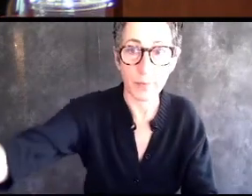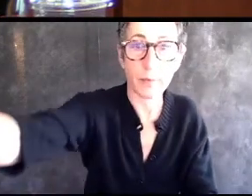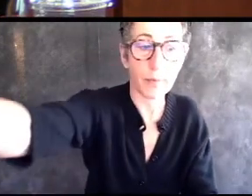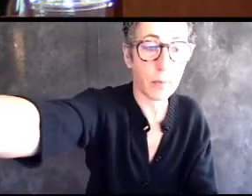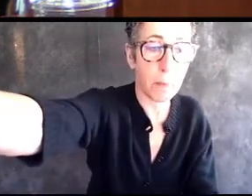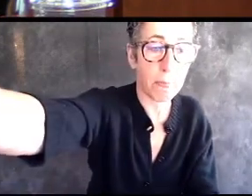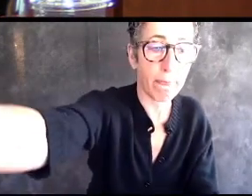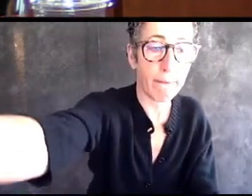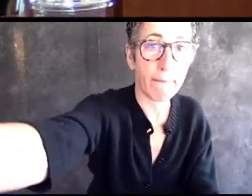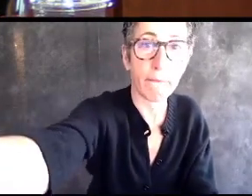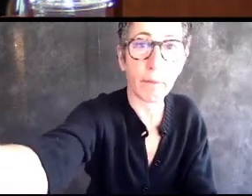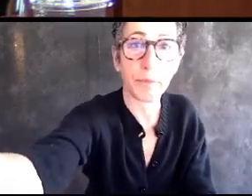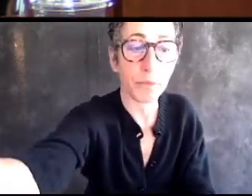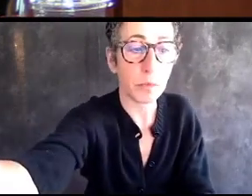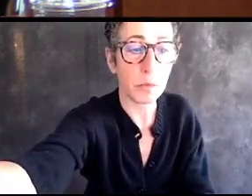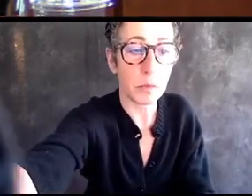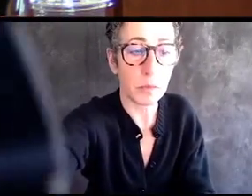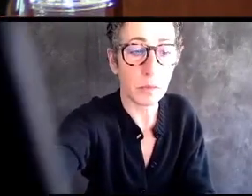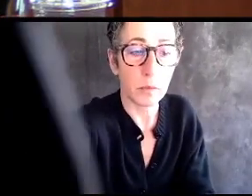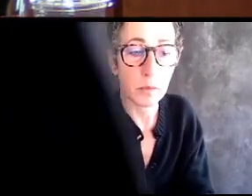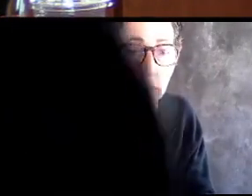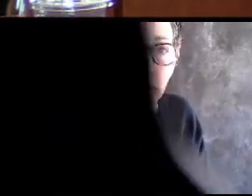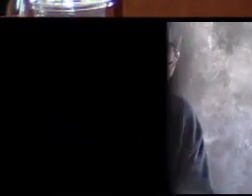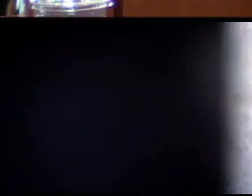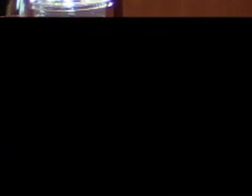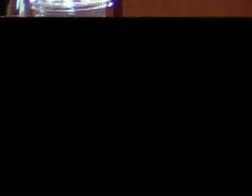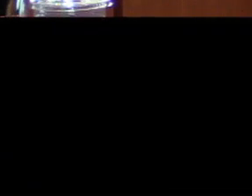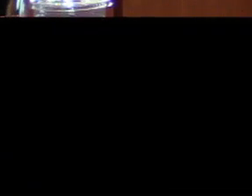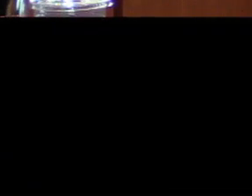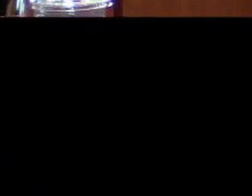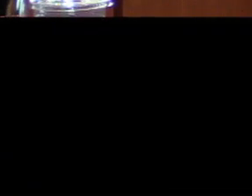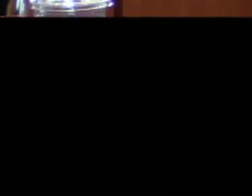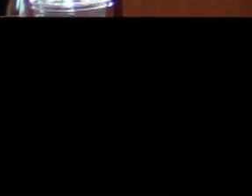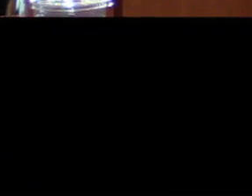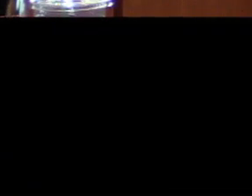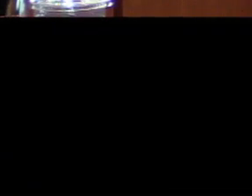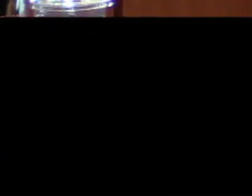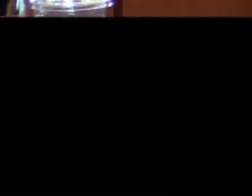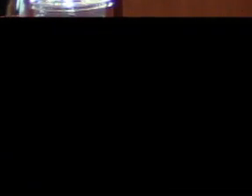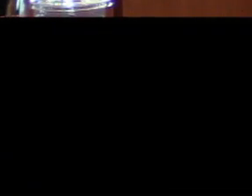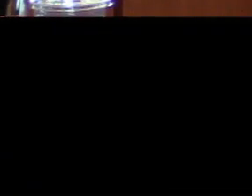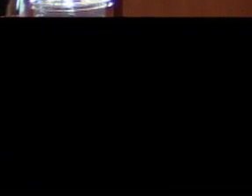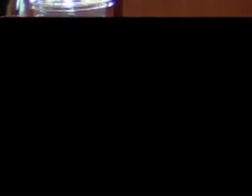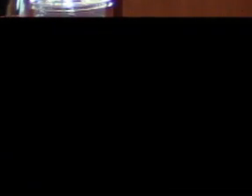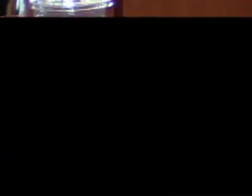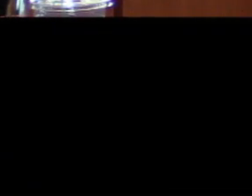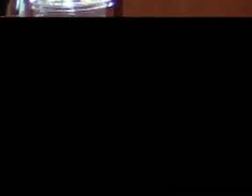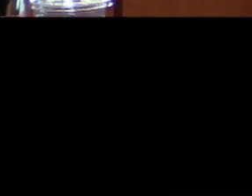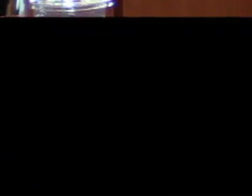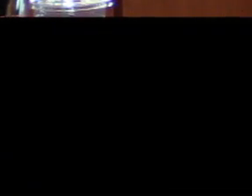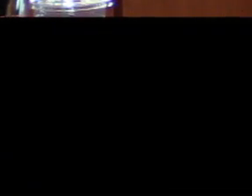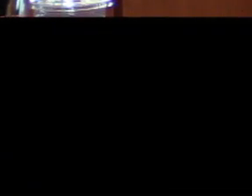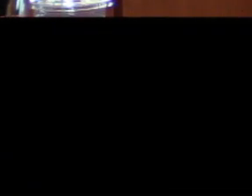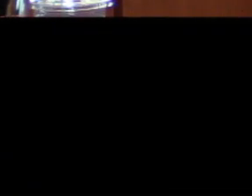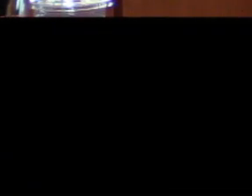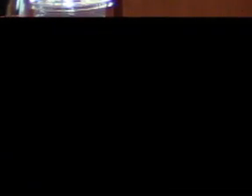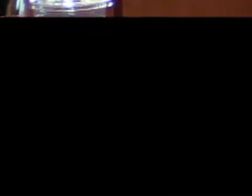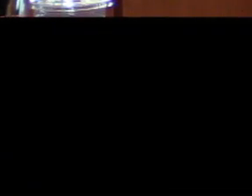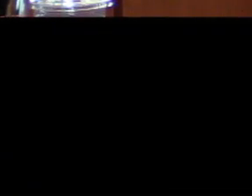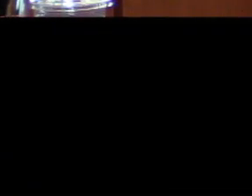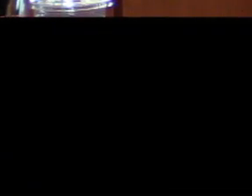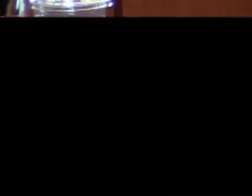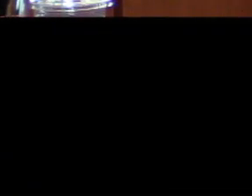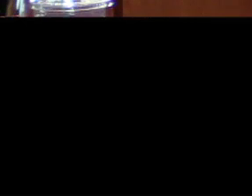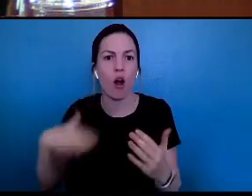the past 4 weeks and so on. So it's also reverse accountability. And so all this is bread and butter, right, in this online